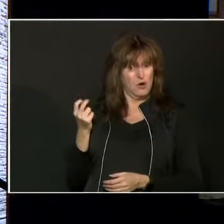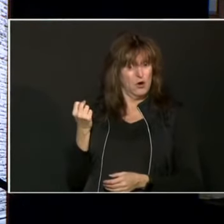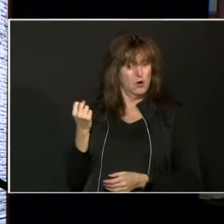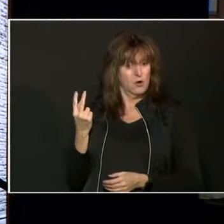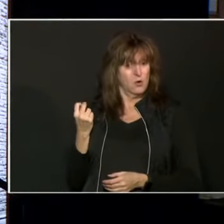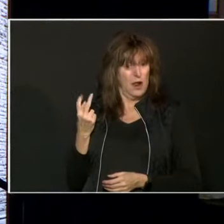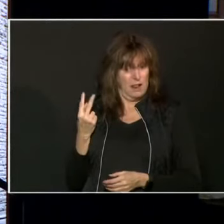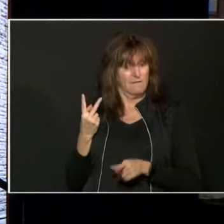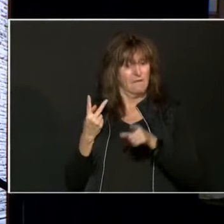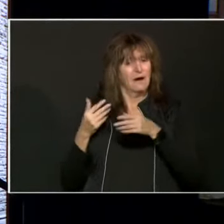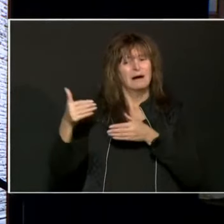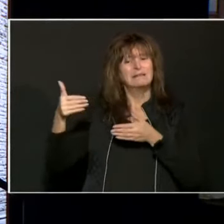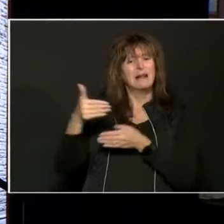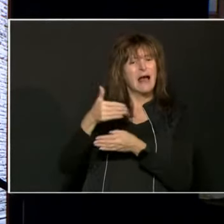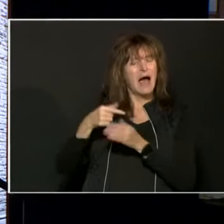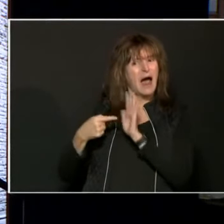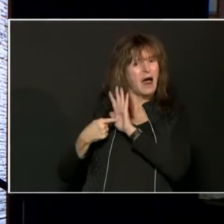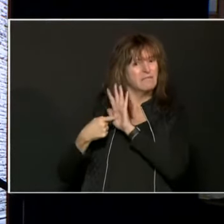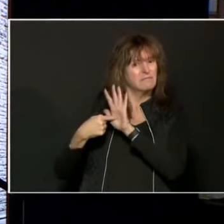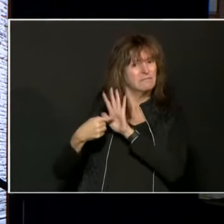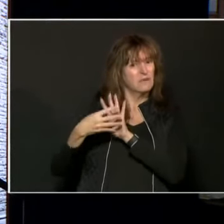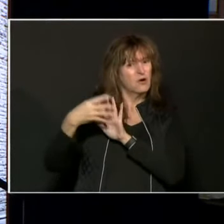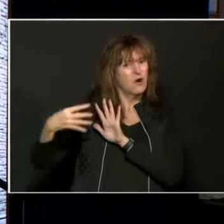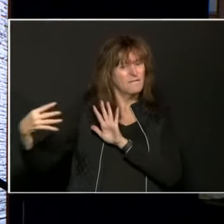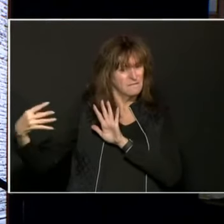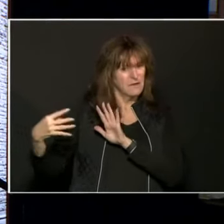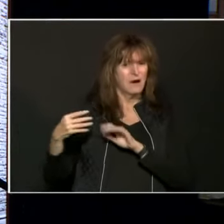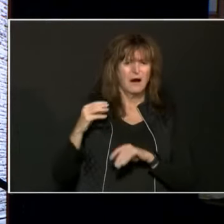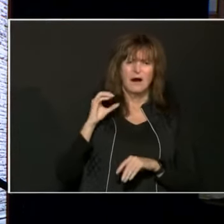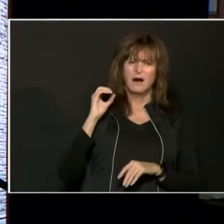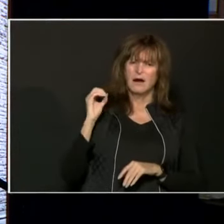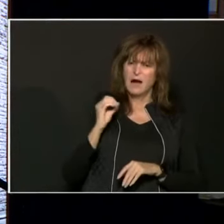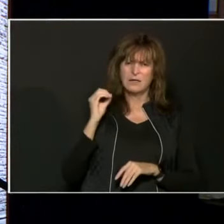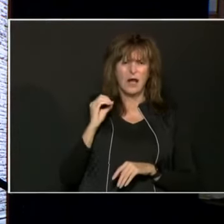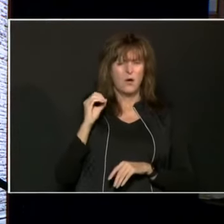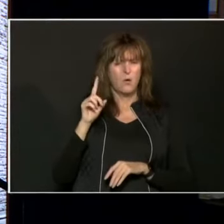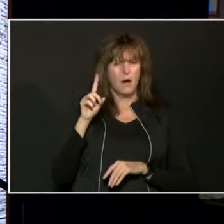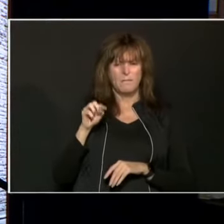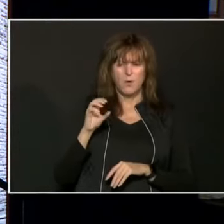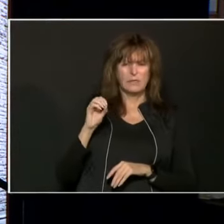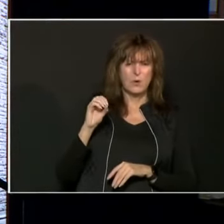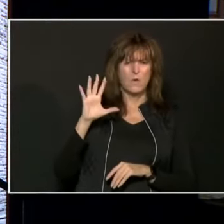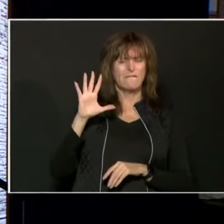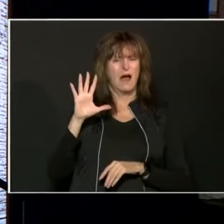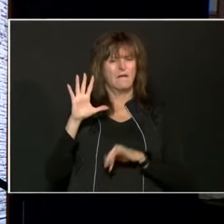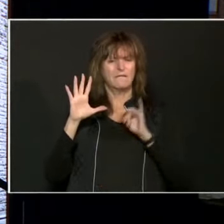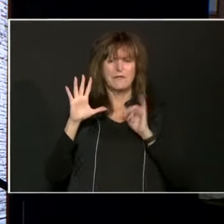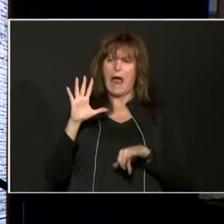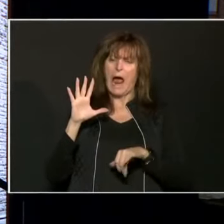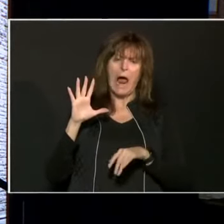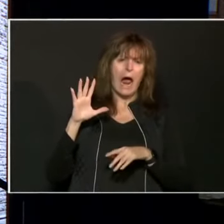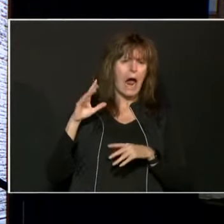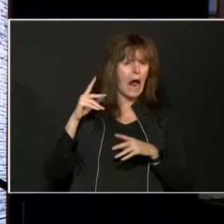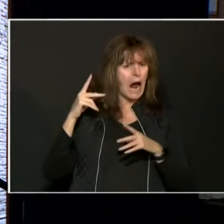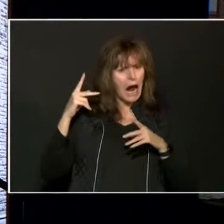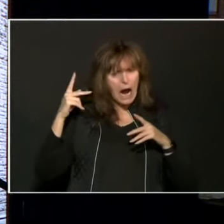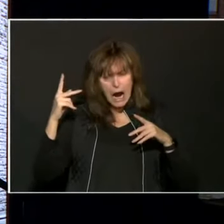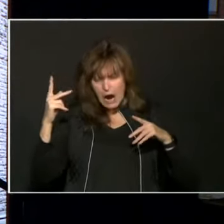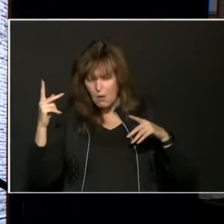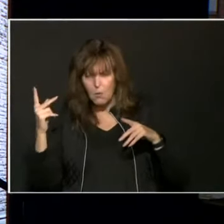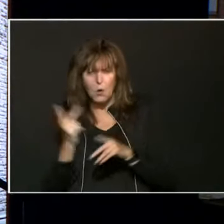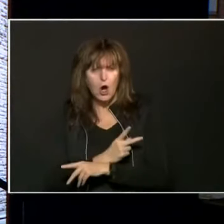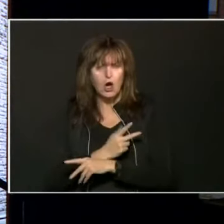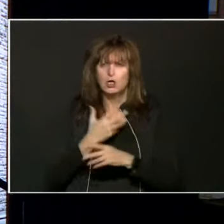this is like the Ontario 1.05, like the worst case scenario, we could reach the 350 ICU bed threshold